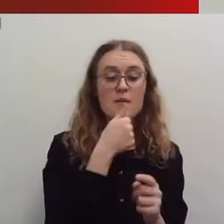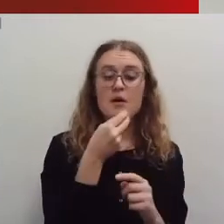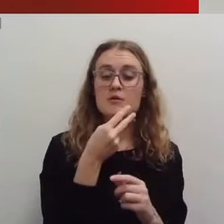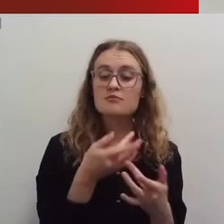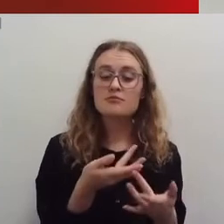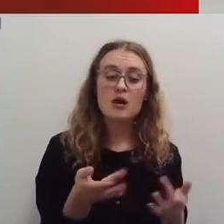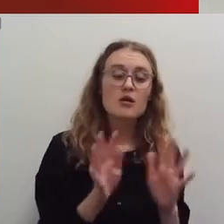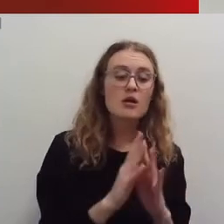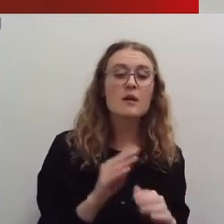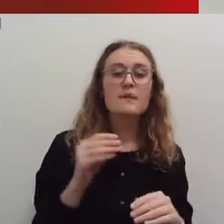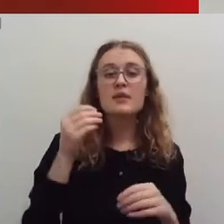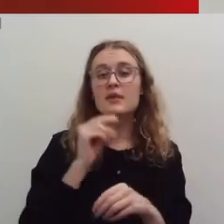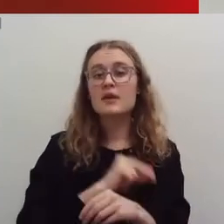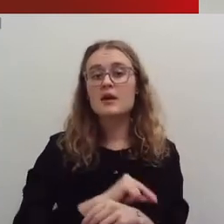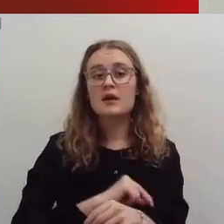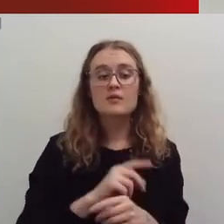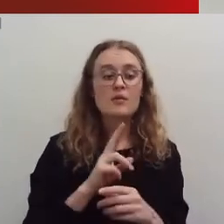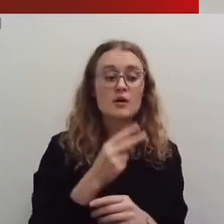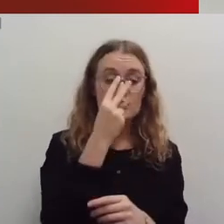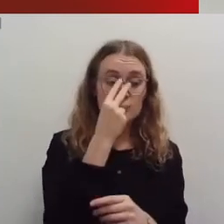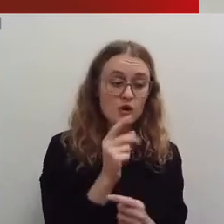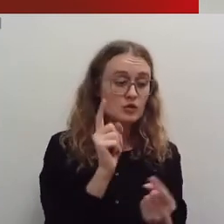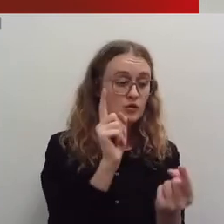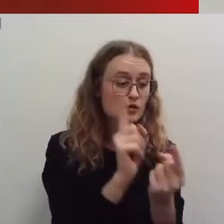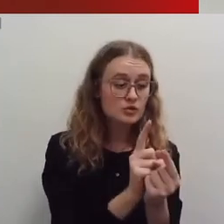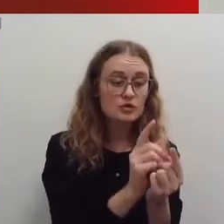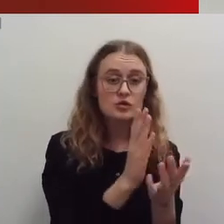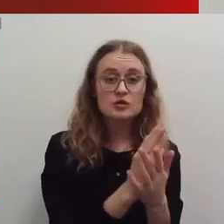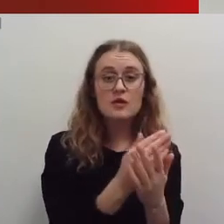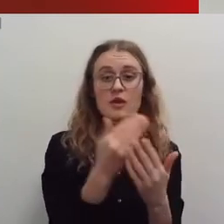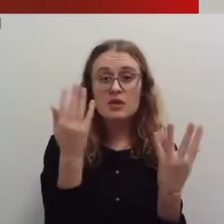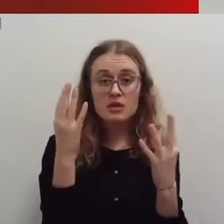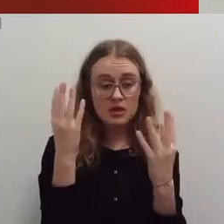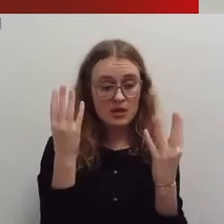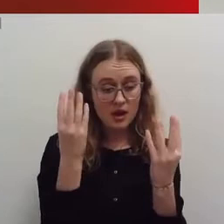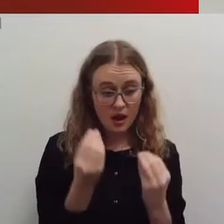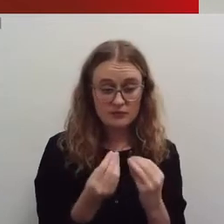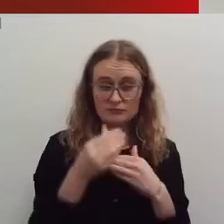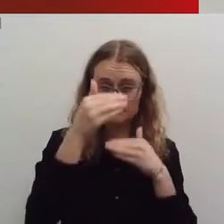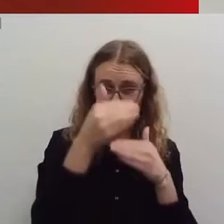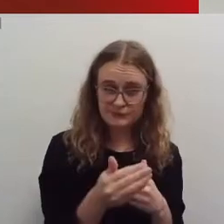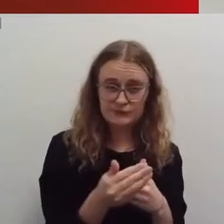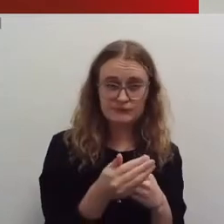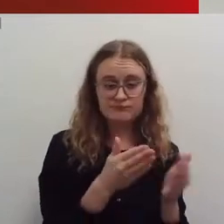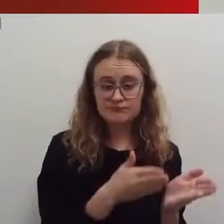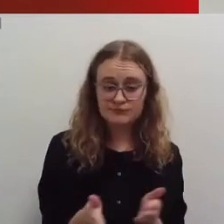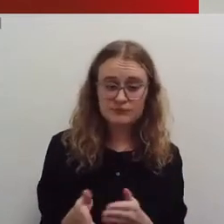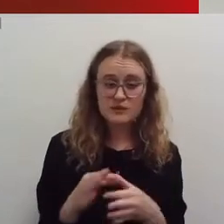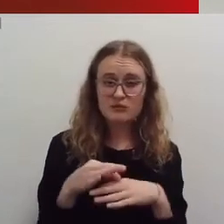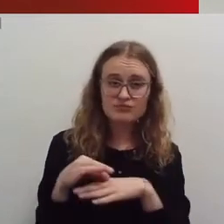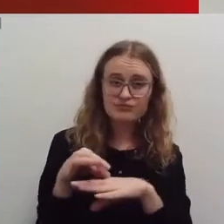forward, like a step, next step, and when I will ask you, are you available for that? Then